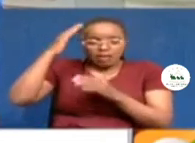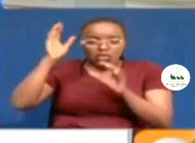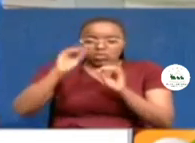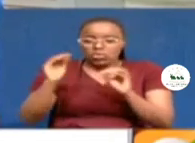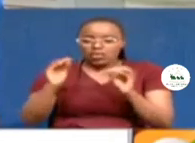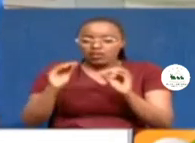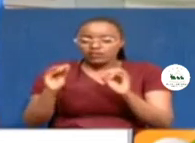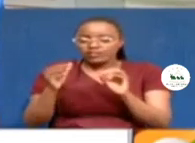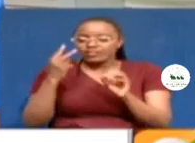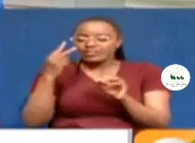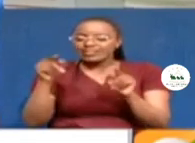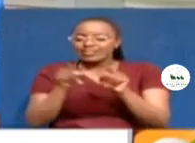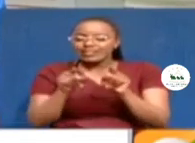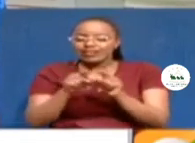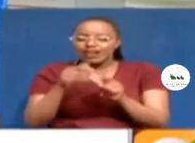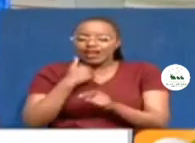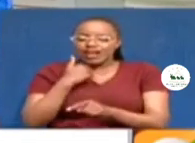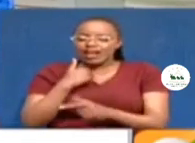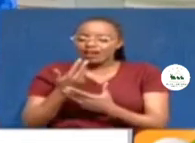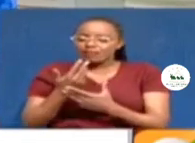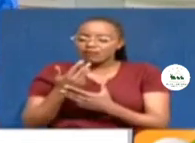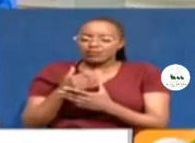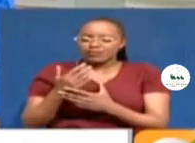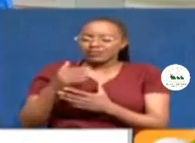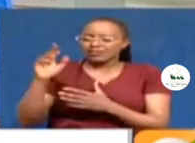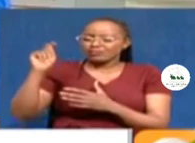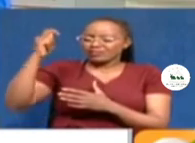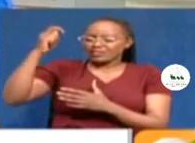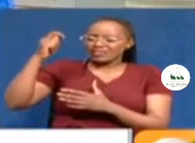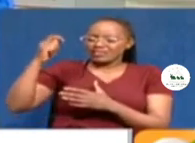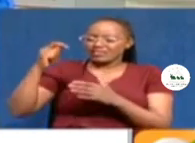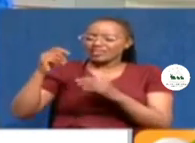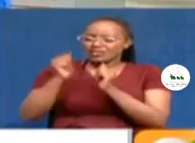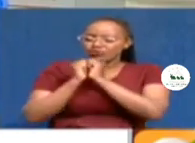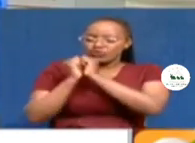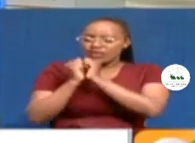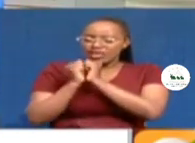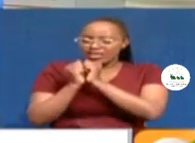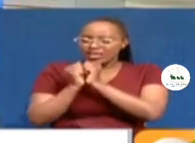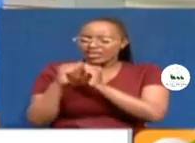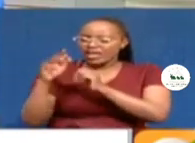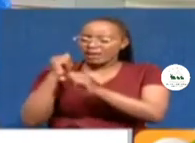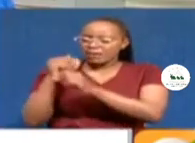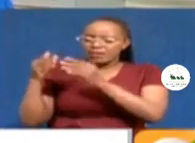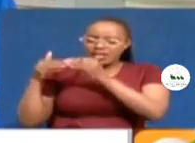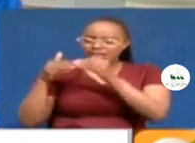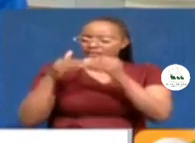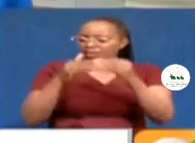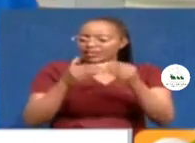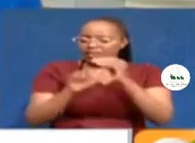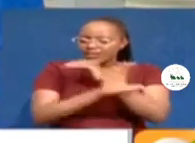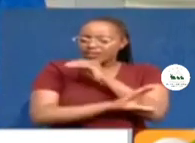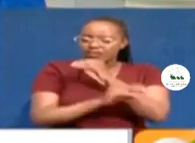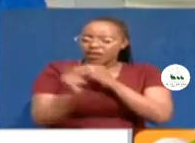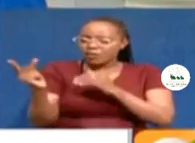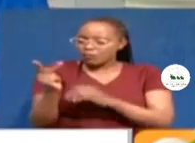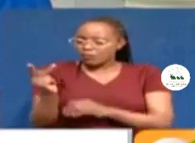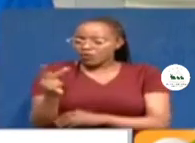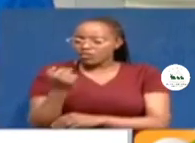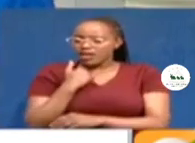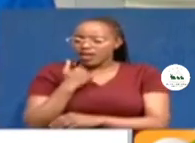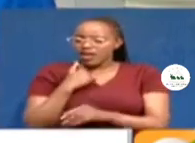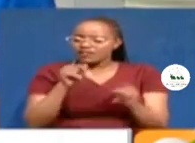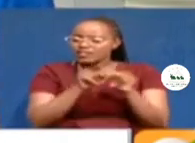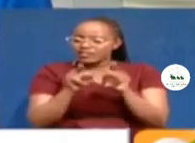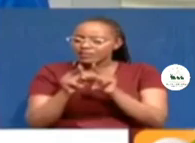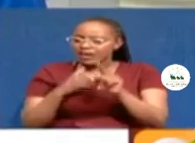has seemed as if he has been in co-presidency with His Excellency the President. These people are in the habit of reaching